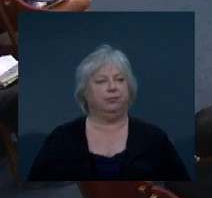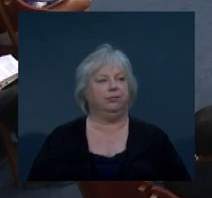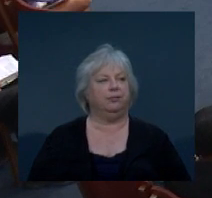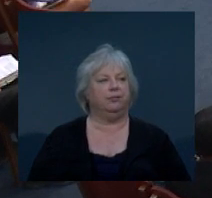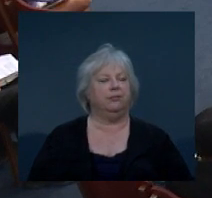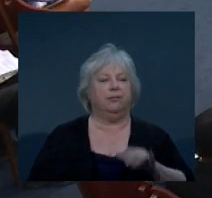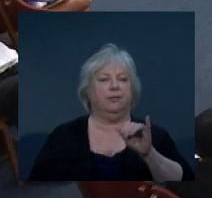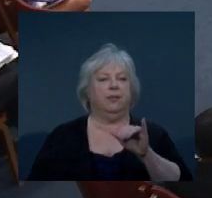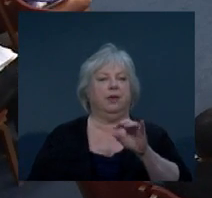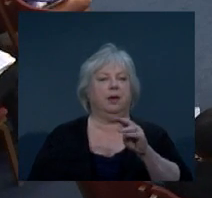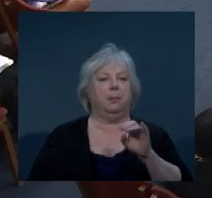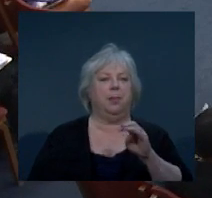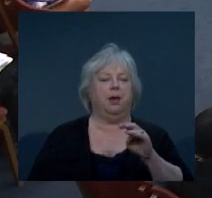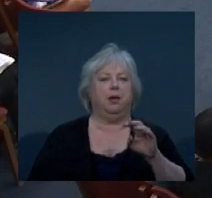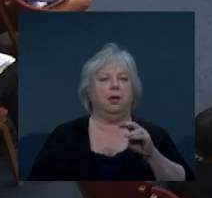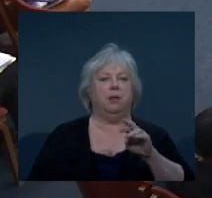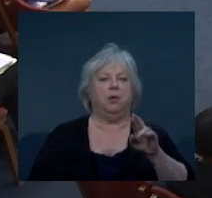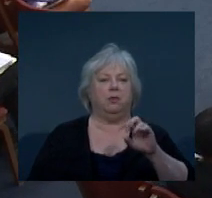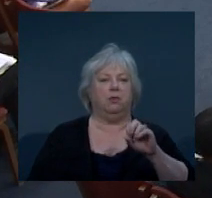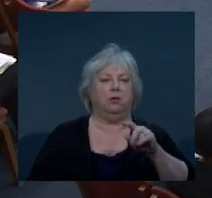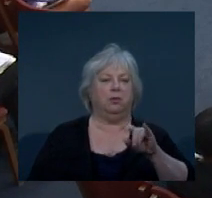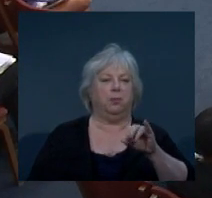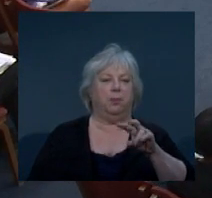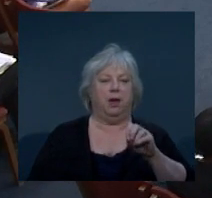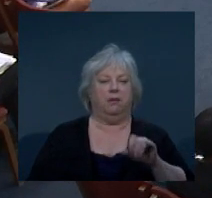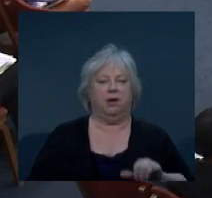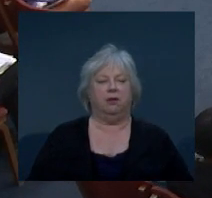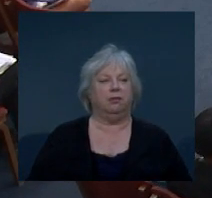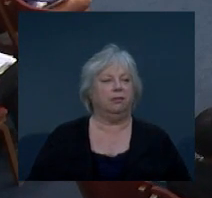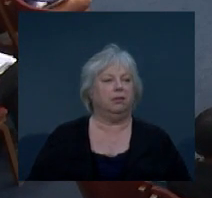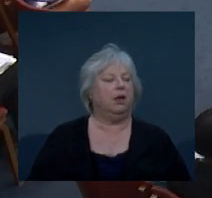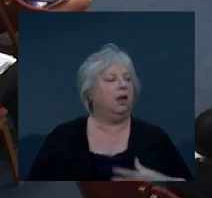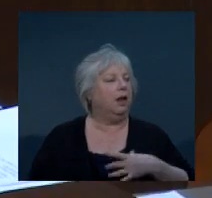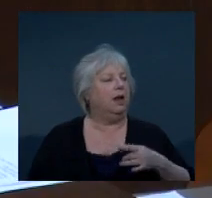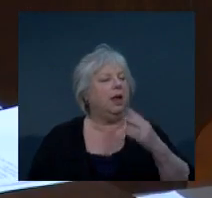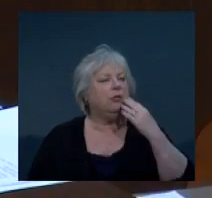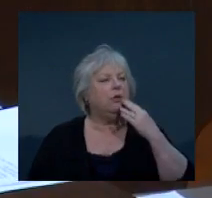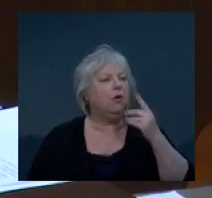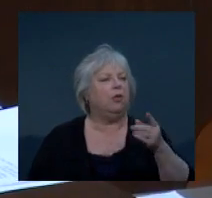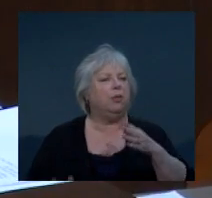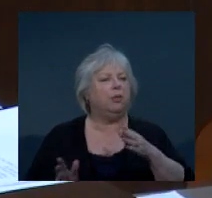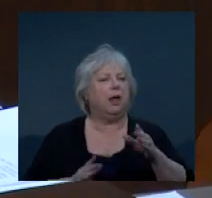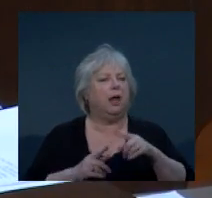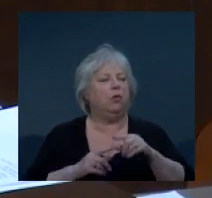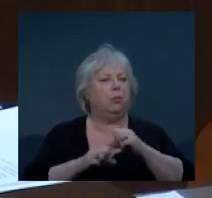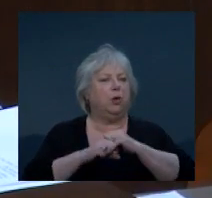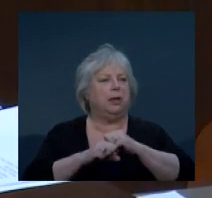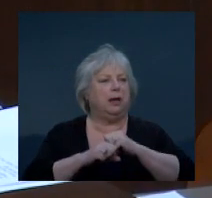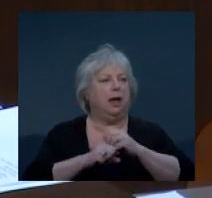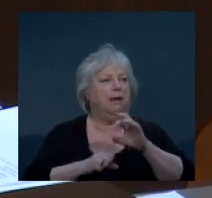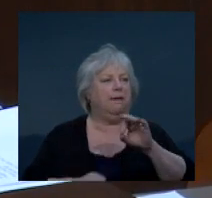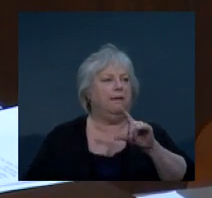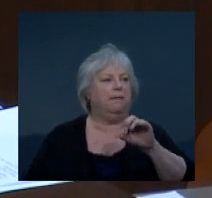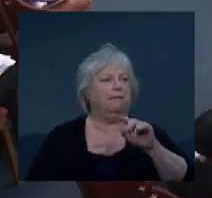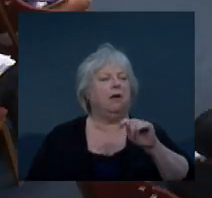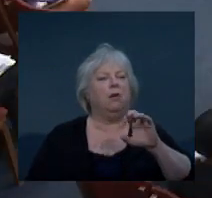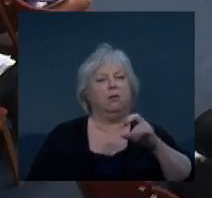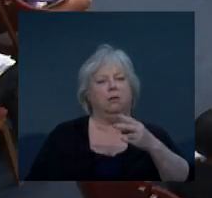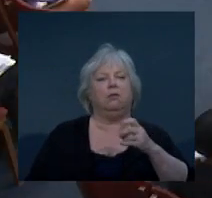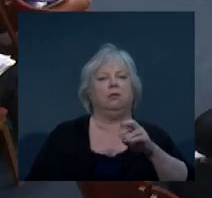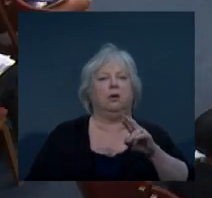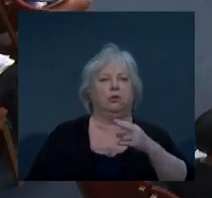Yes, ma'am. Mr. Spivey. I would like to know what they plan on doing to protect Fletcher Hollow,